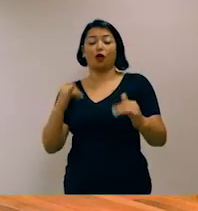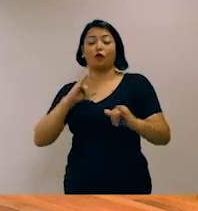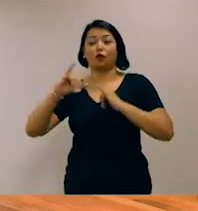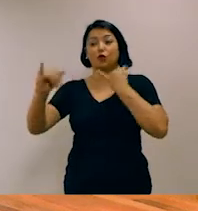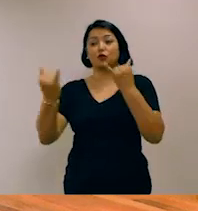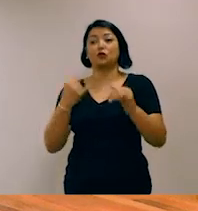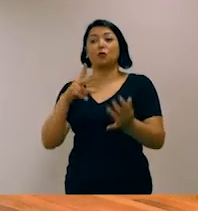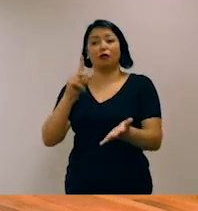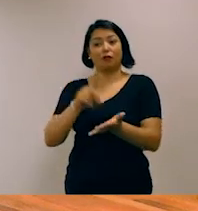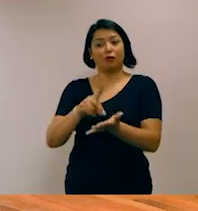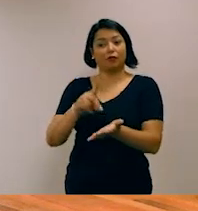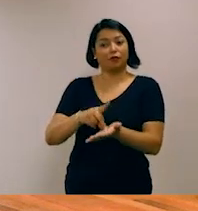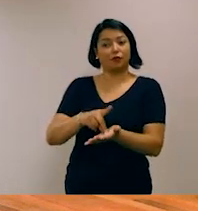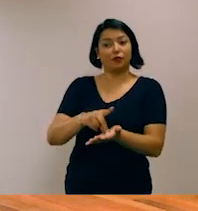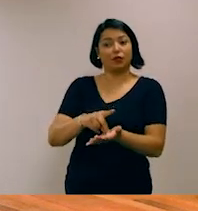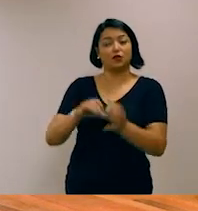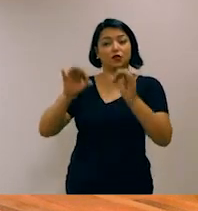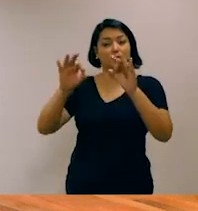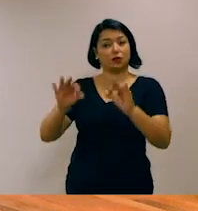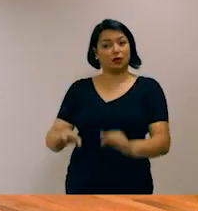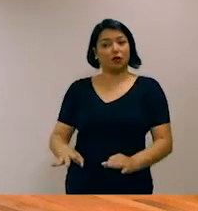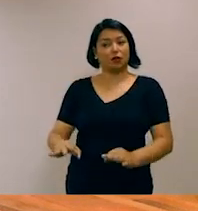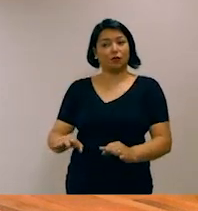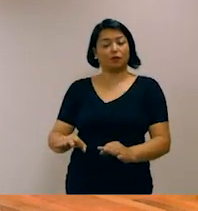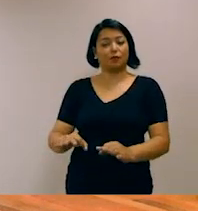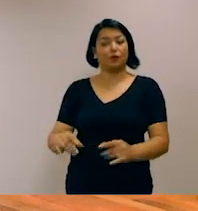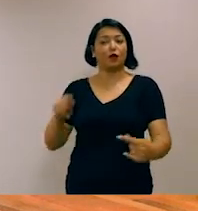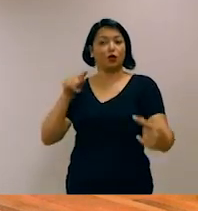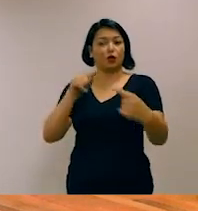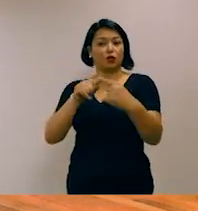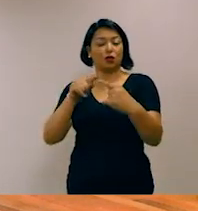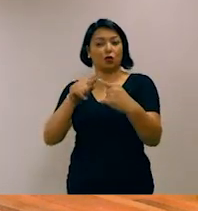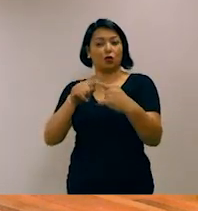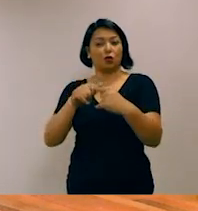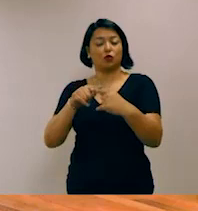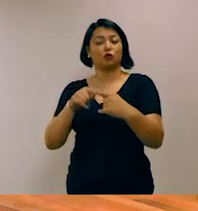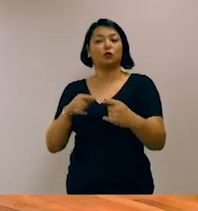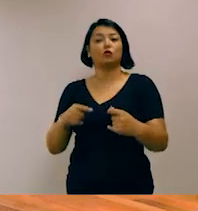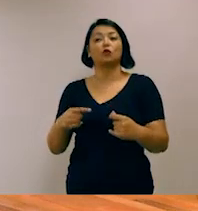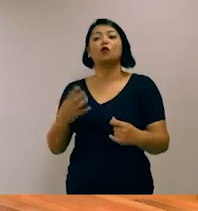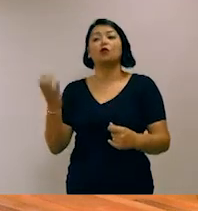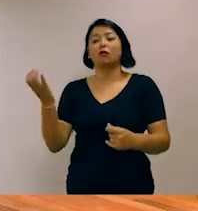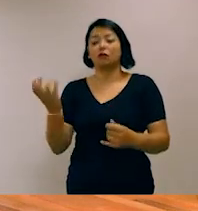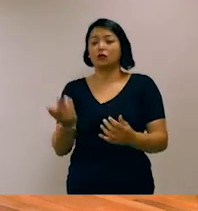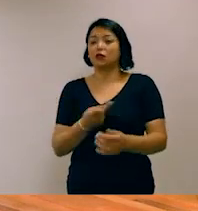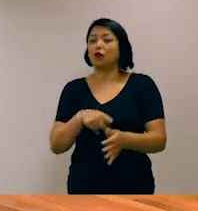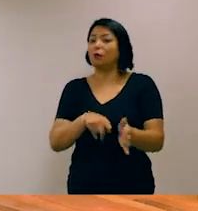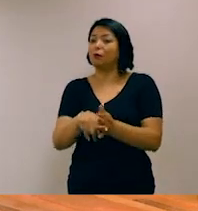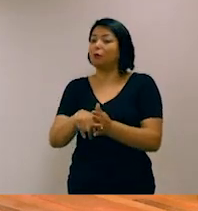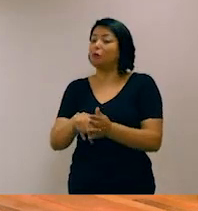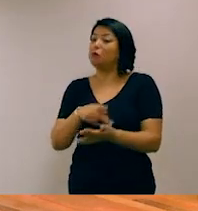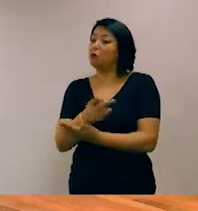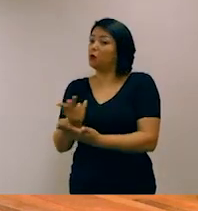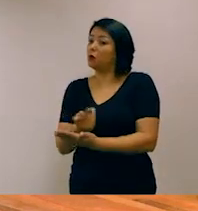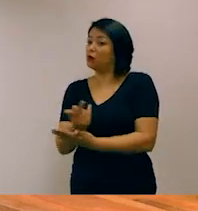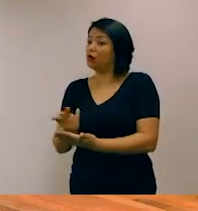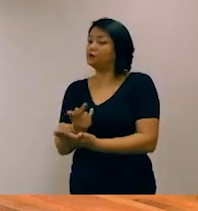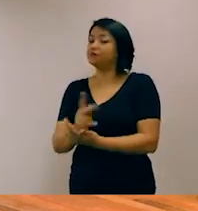it's important to compare the data to see if it's truly in accordance with what you're looking for,